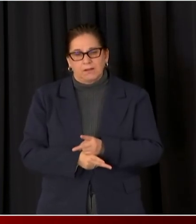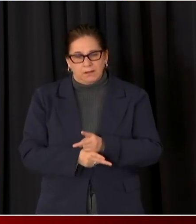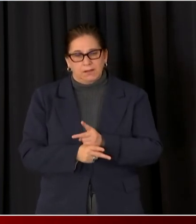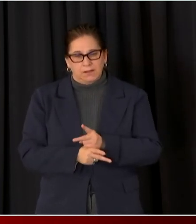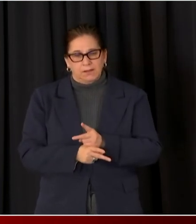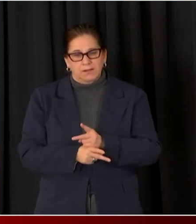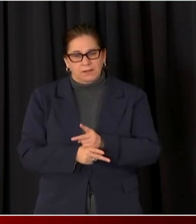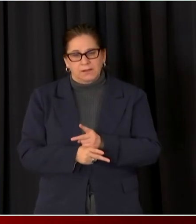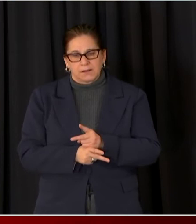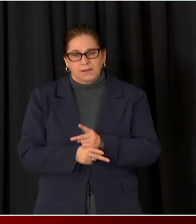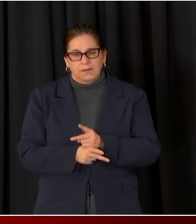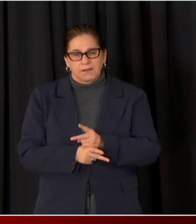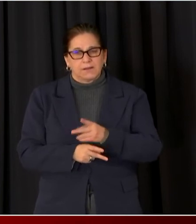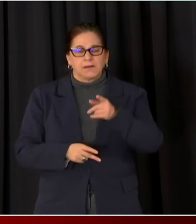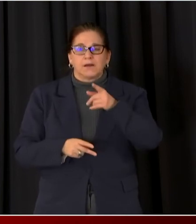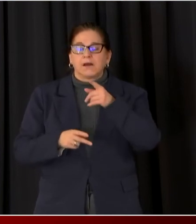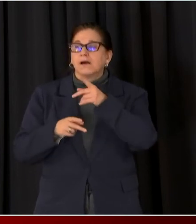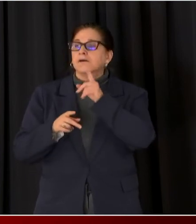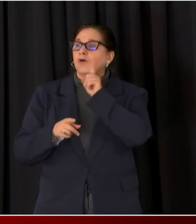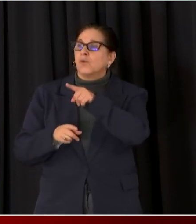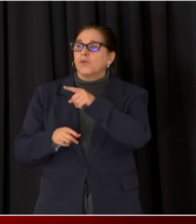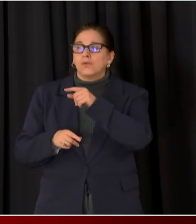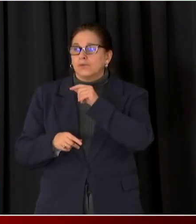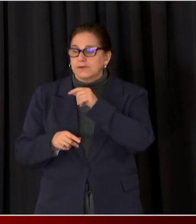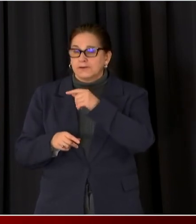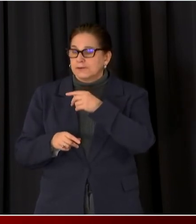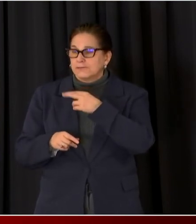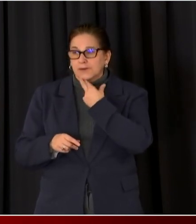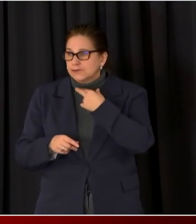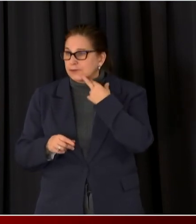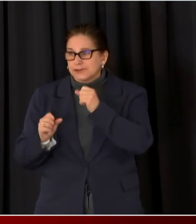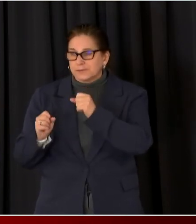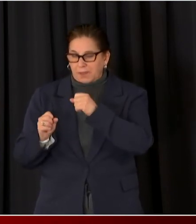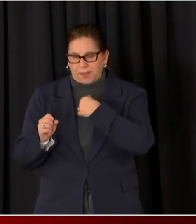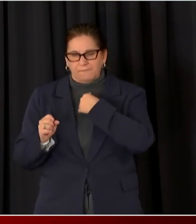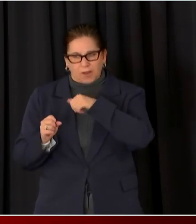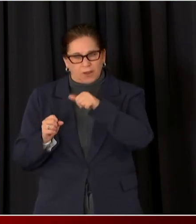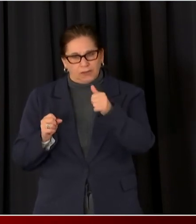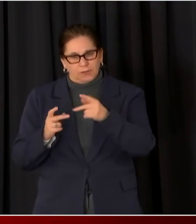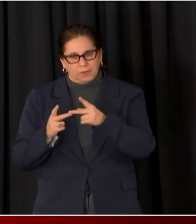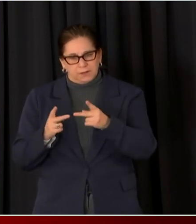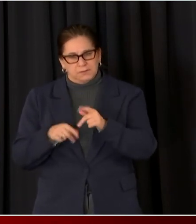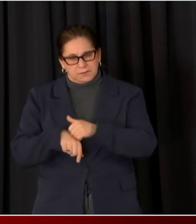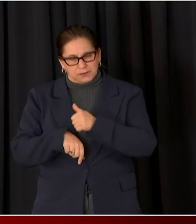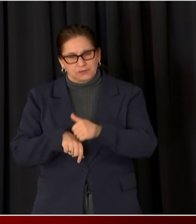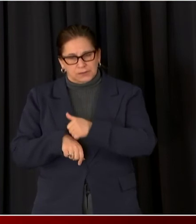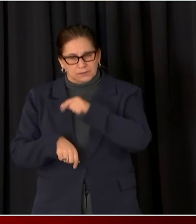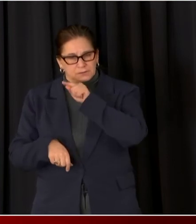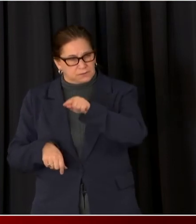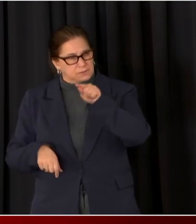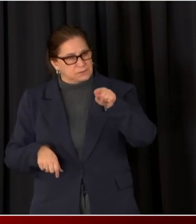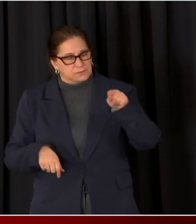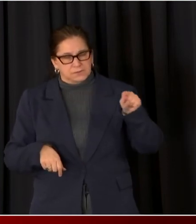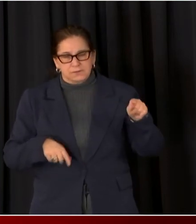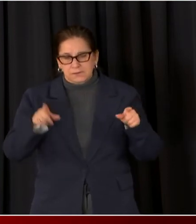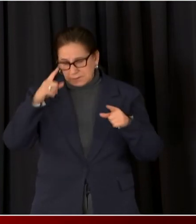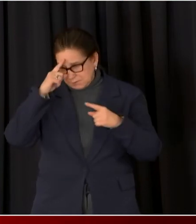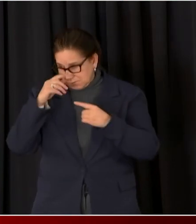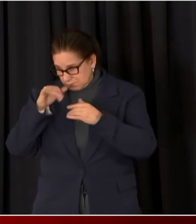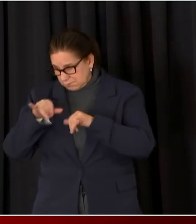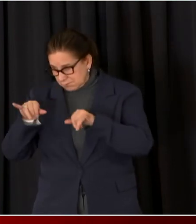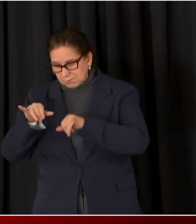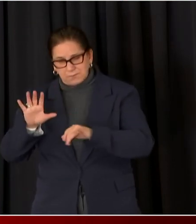our epidemiological data, we have that one data set, then we have case studies and reviews that tell us which things done in which